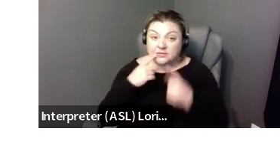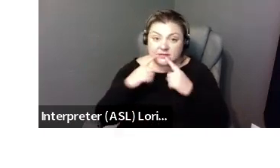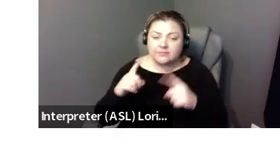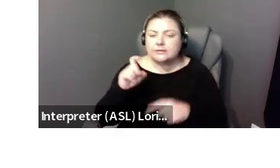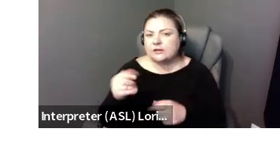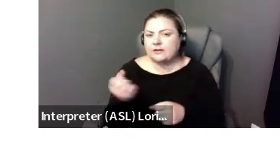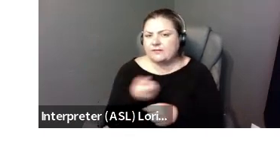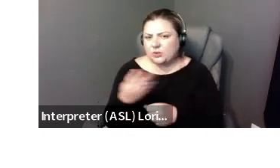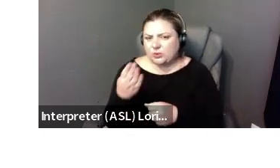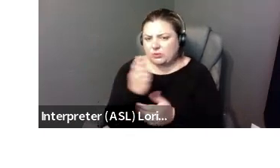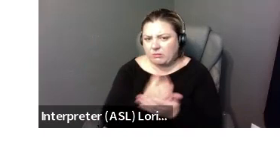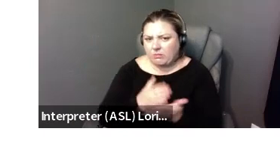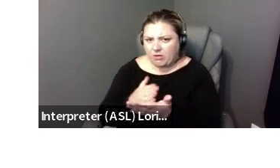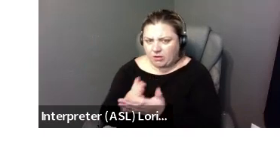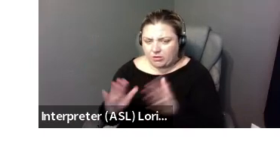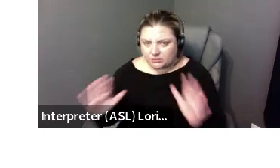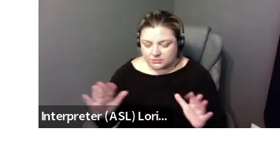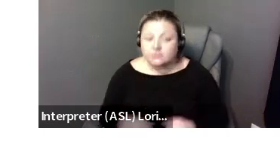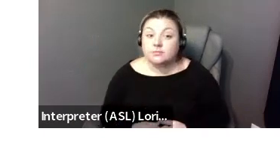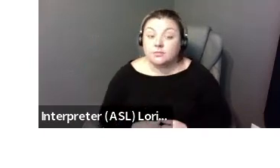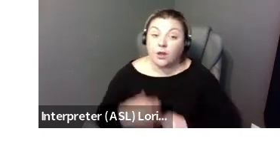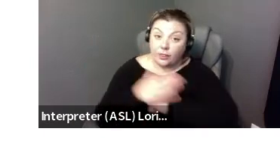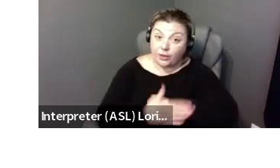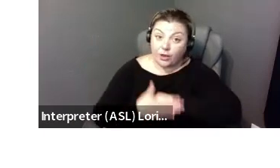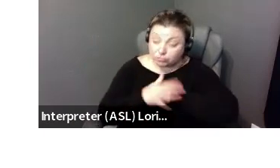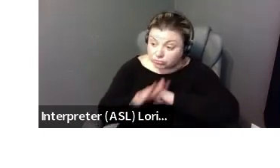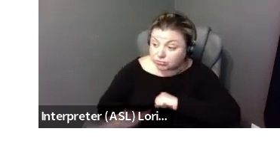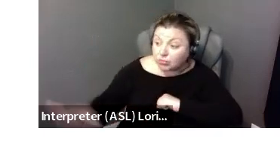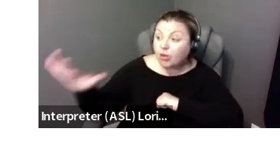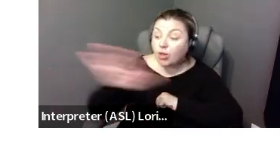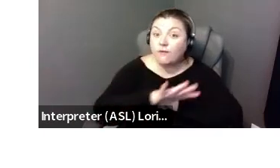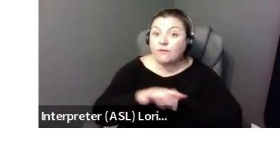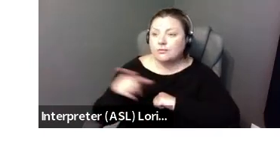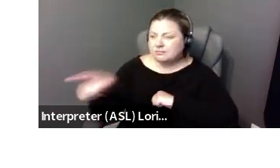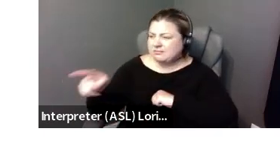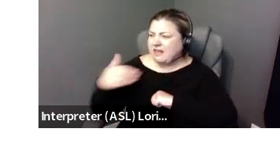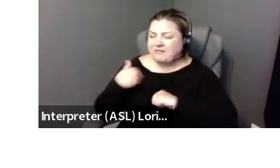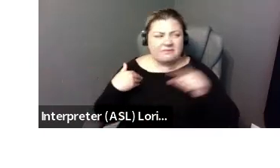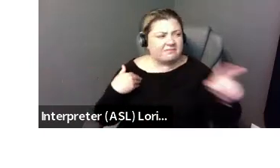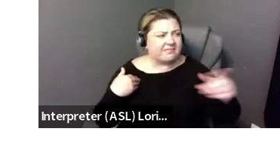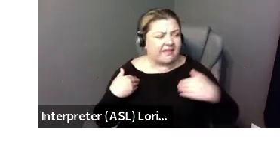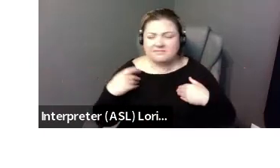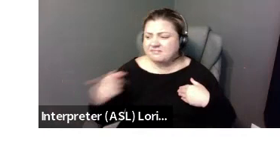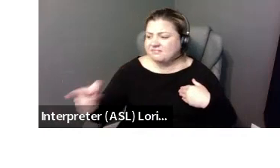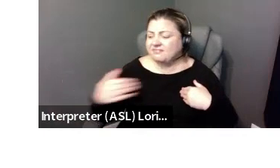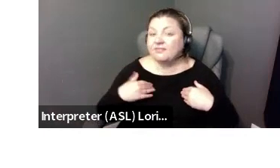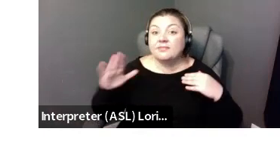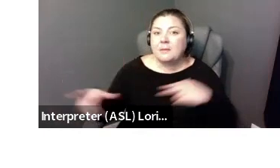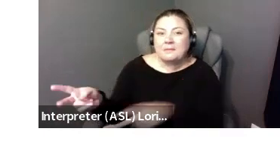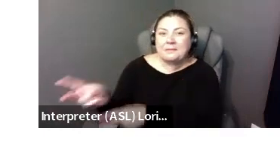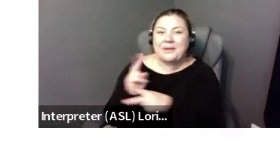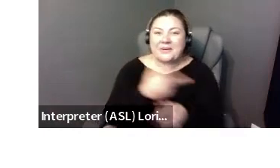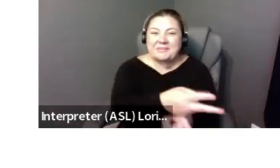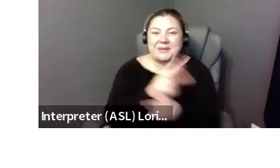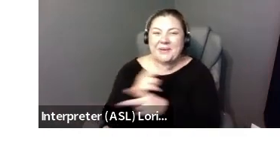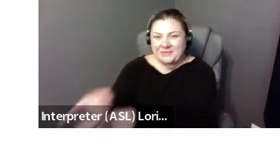country now that we've lent some guidance from. And in Maine, we broke down that framework into 8